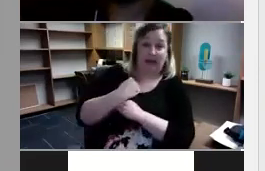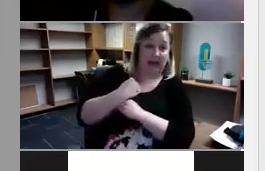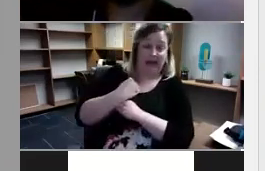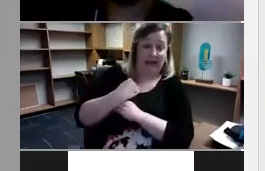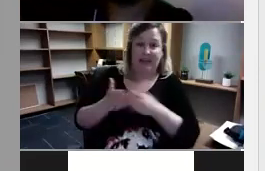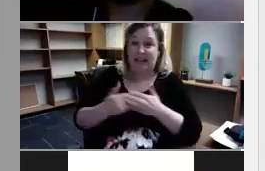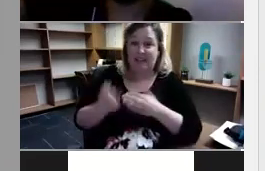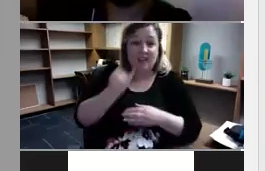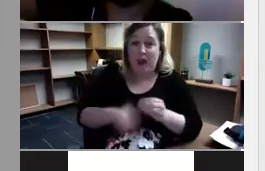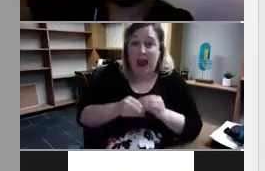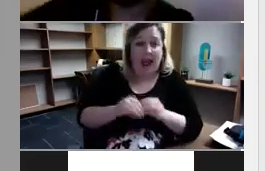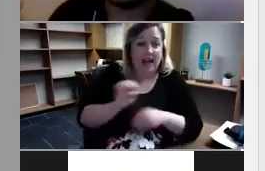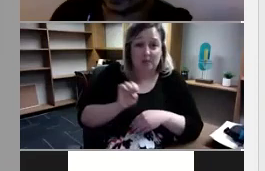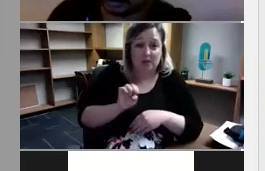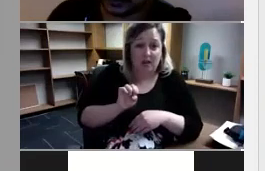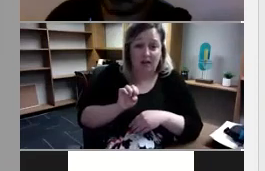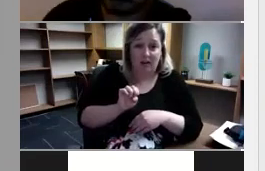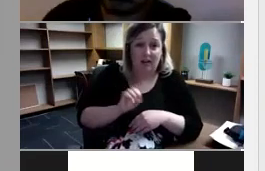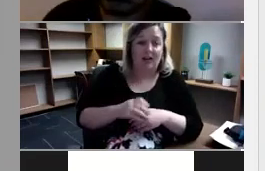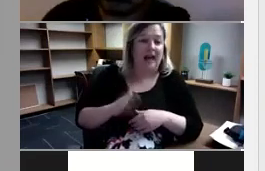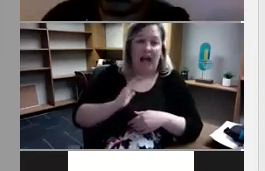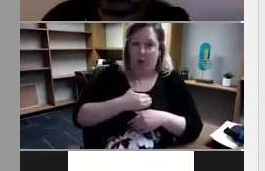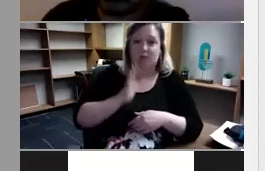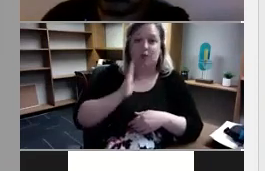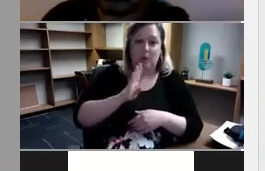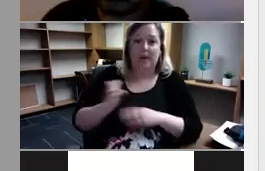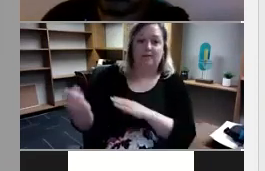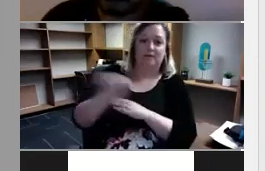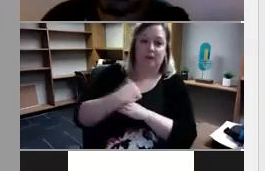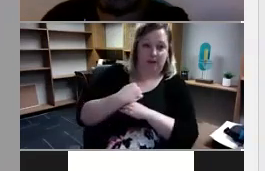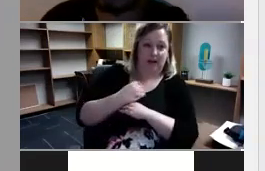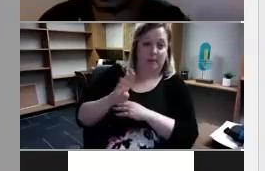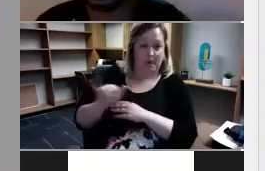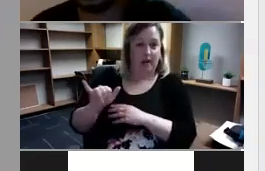dominated by the f of n function.